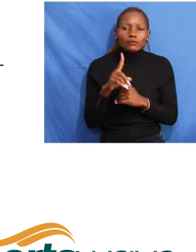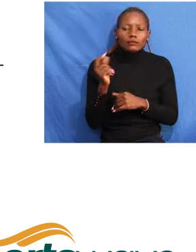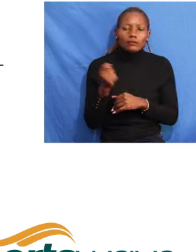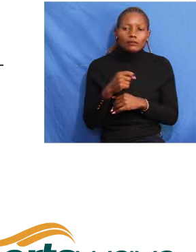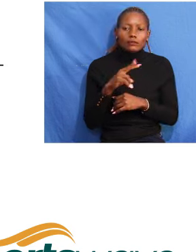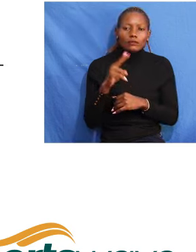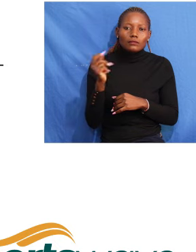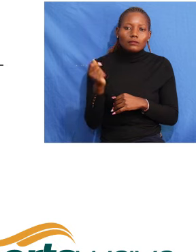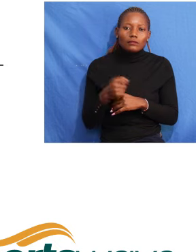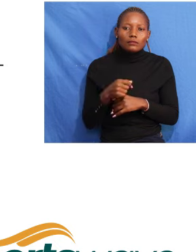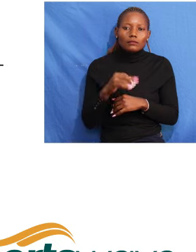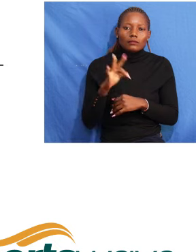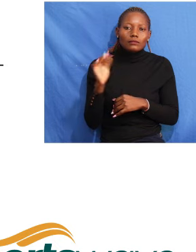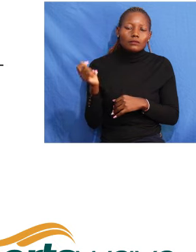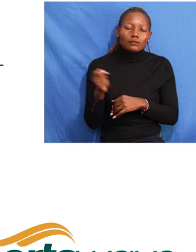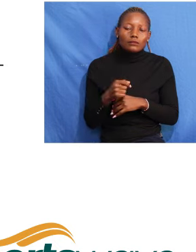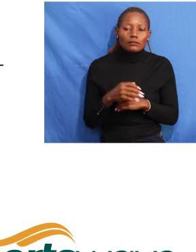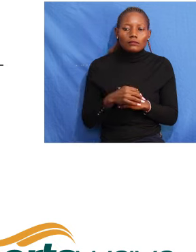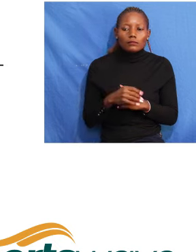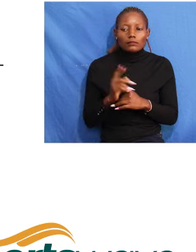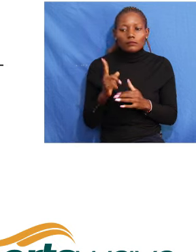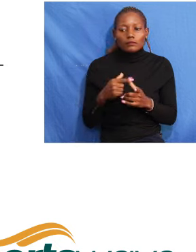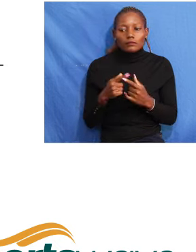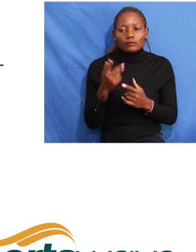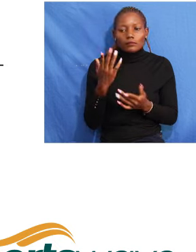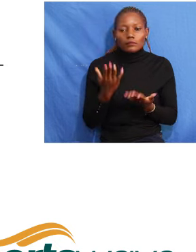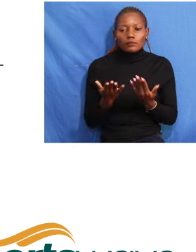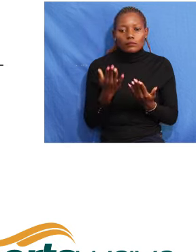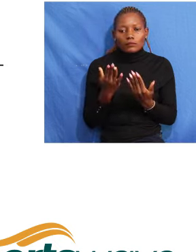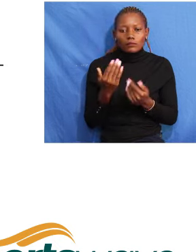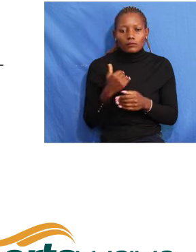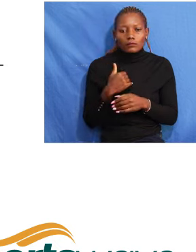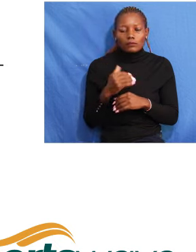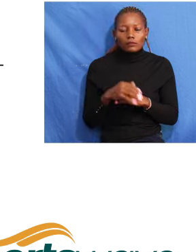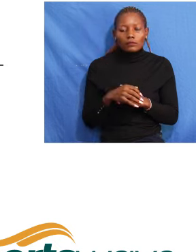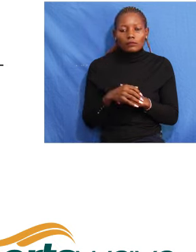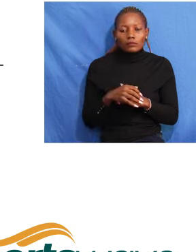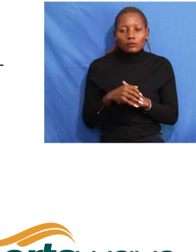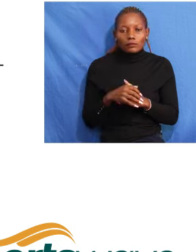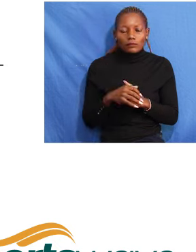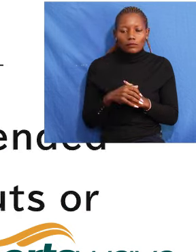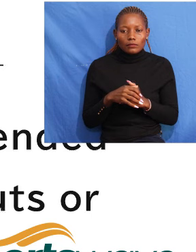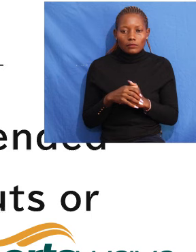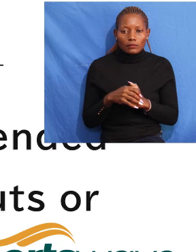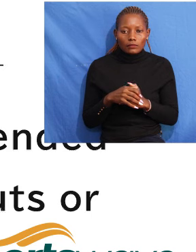1 month, 2 months, 3 months, you may have a detrimental effect too.